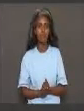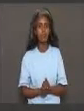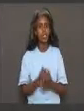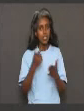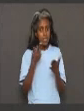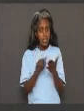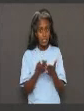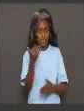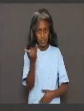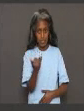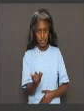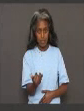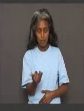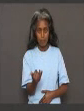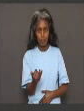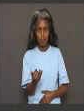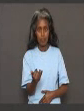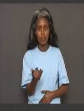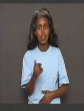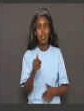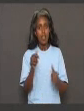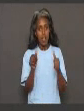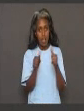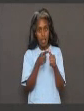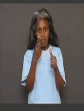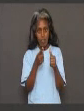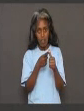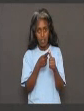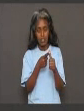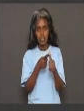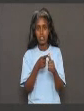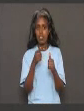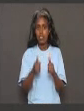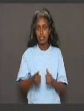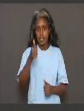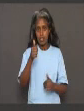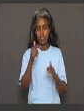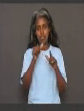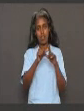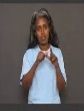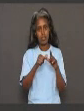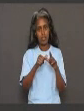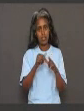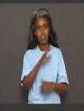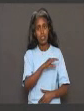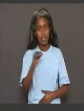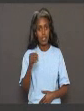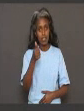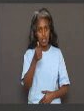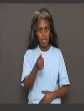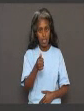this diagram, alpha is a standard angle and